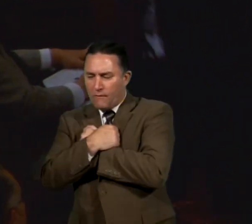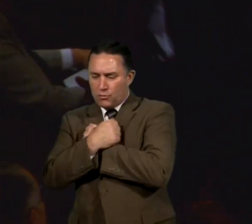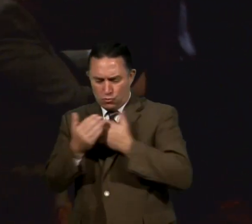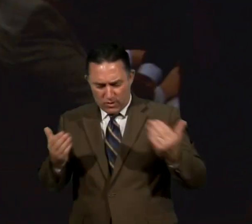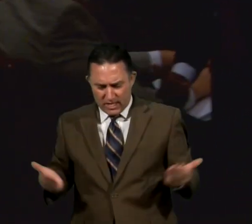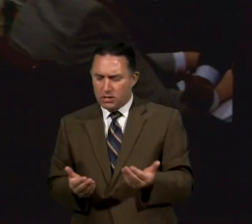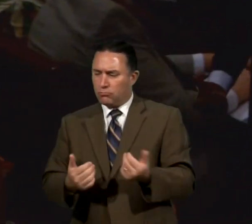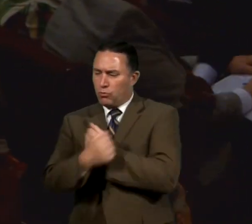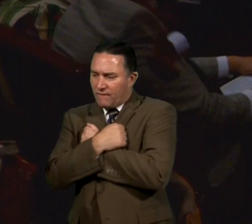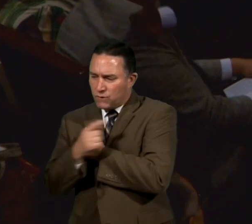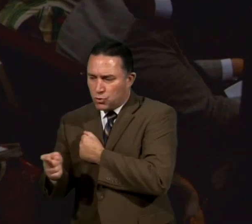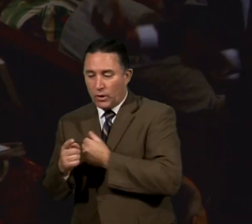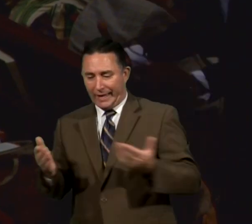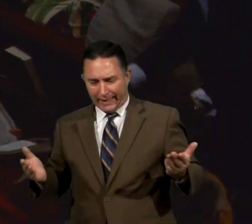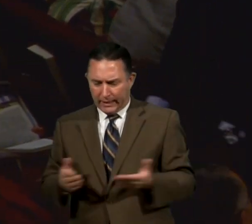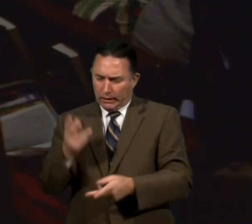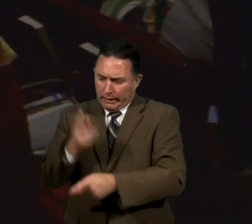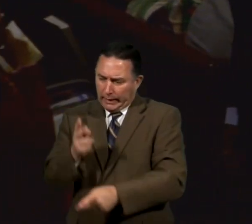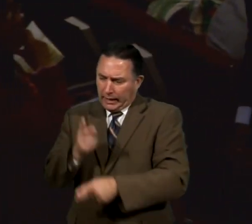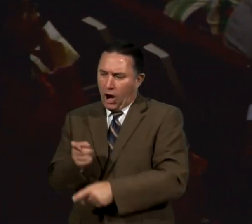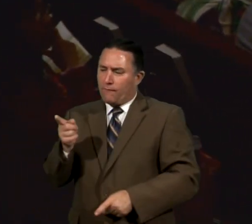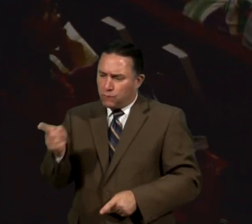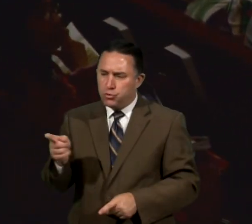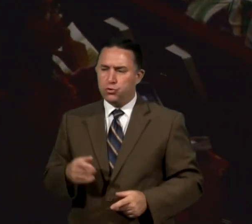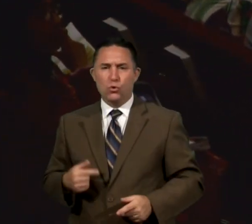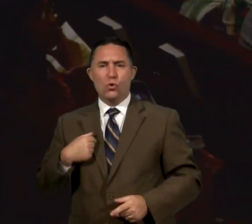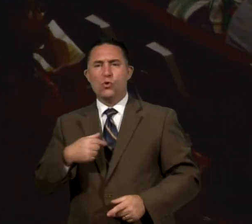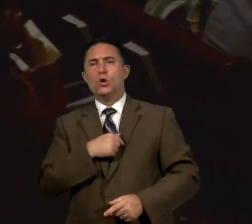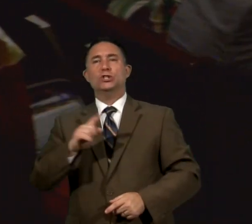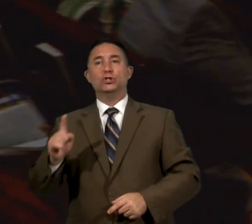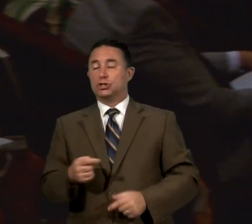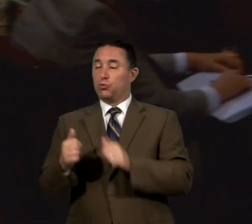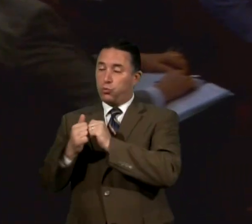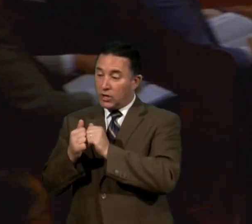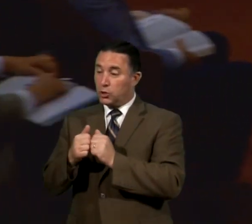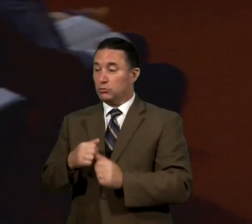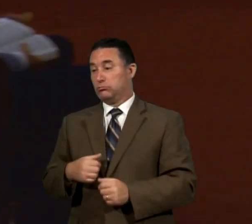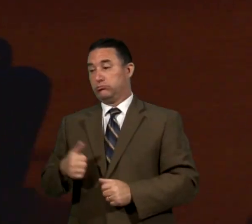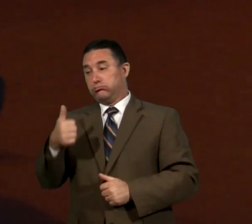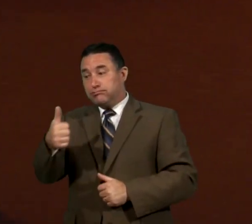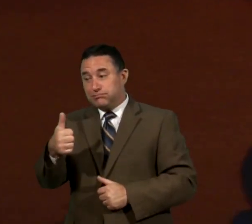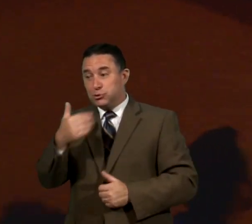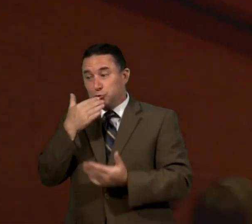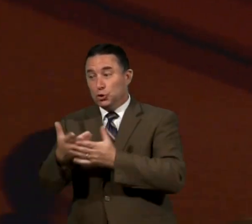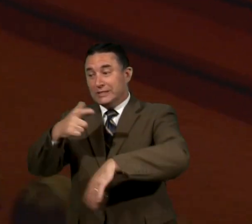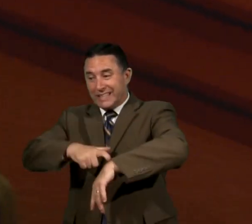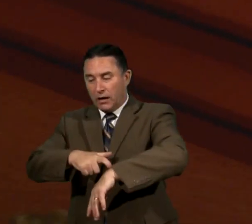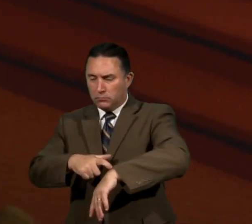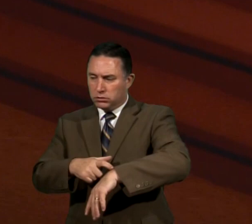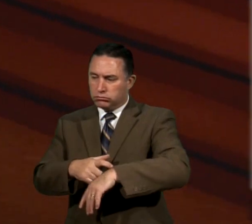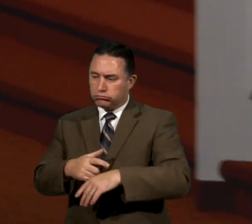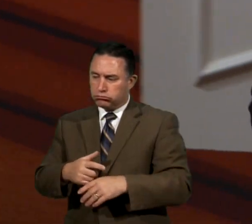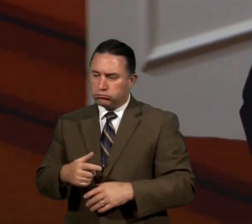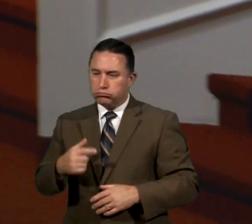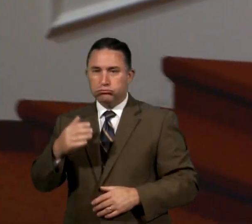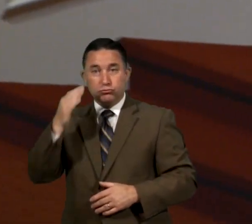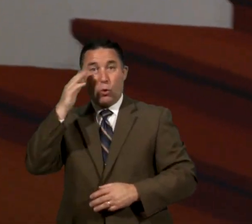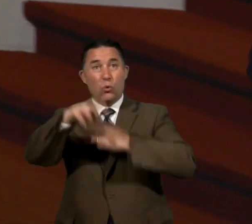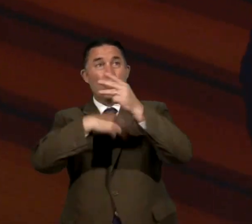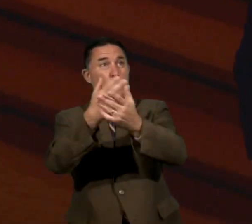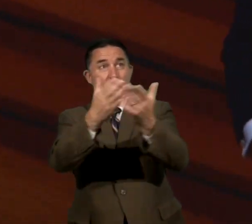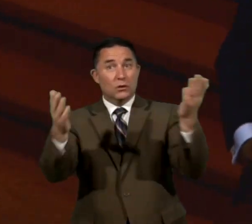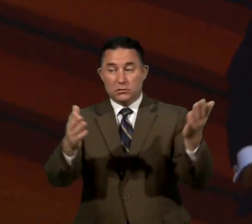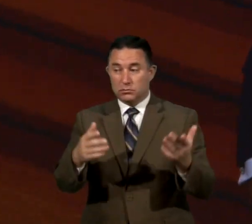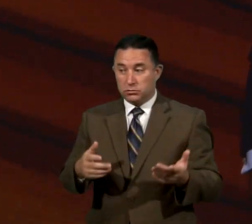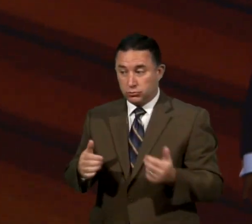here. We're here to care for you. We're not just with you when you're on the up and up. But listen to me. We know the world is not going